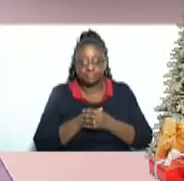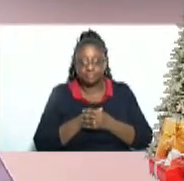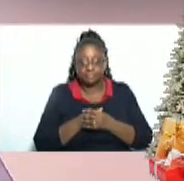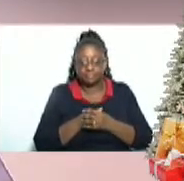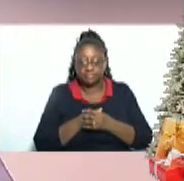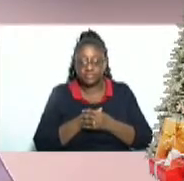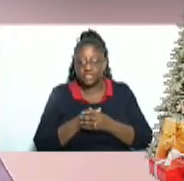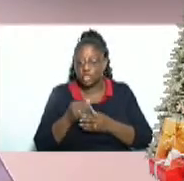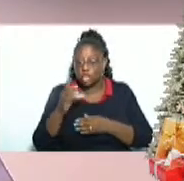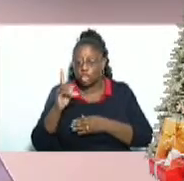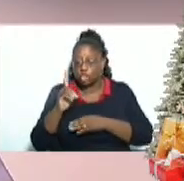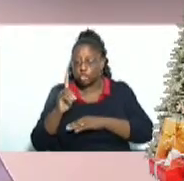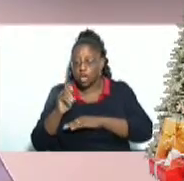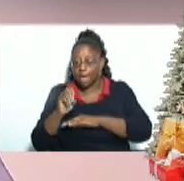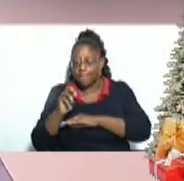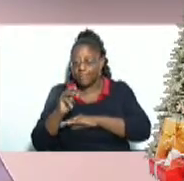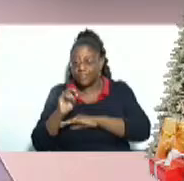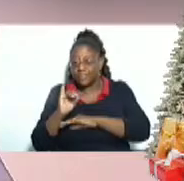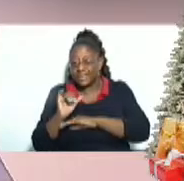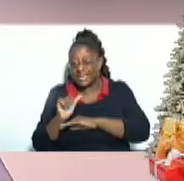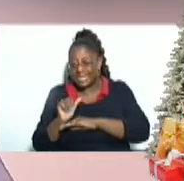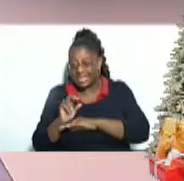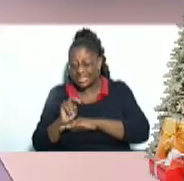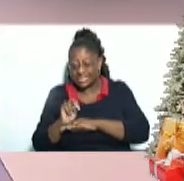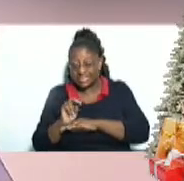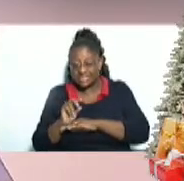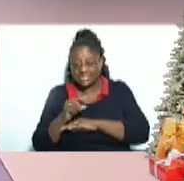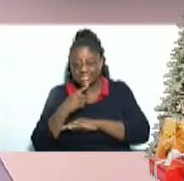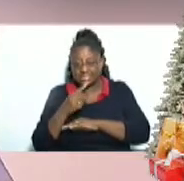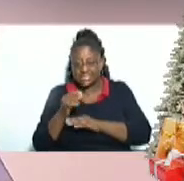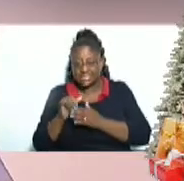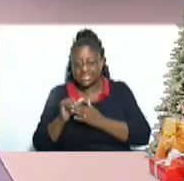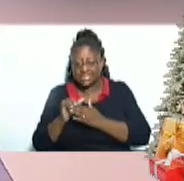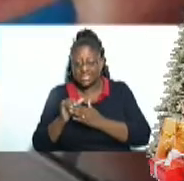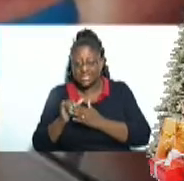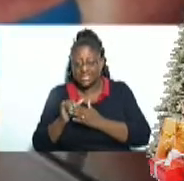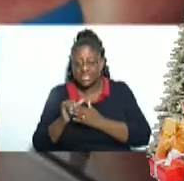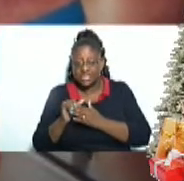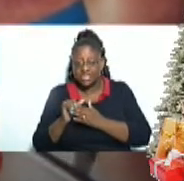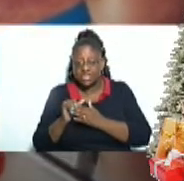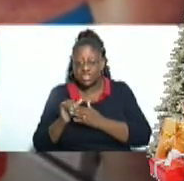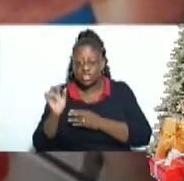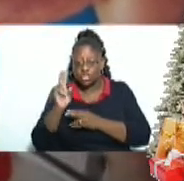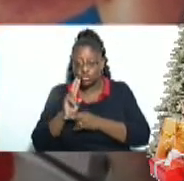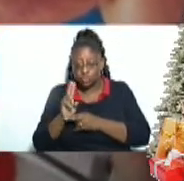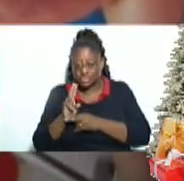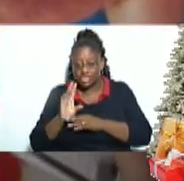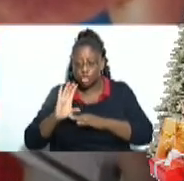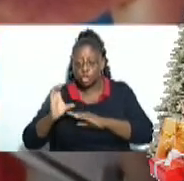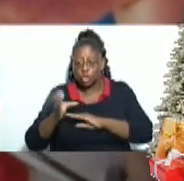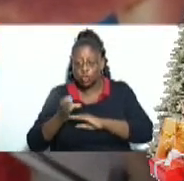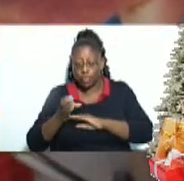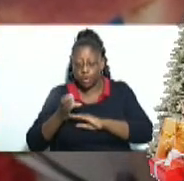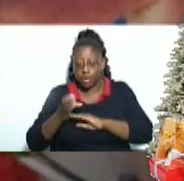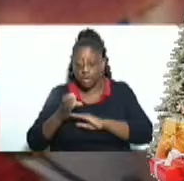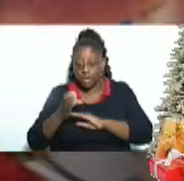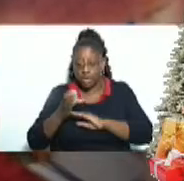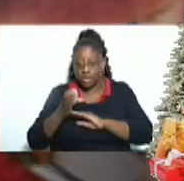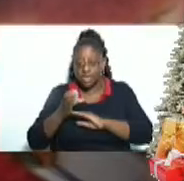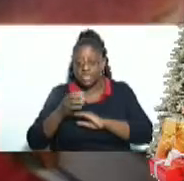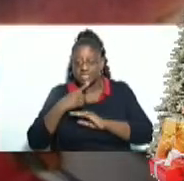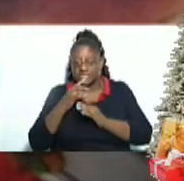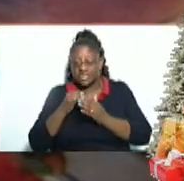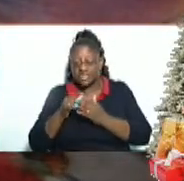Those Dominican fishing vessels are now using the territorial seas of the Republic of Cuba, and they're now sending